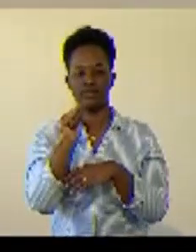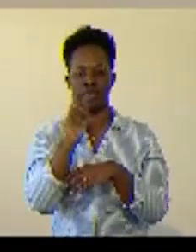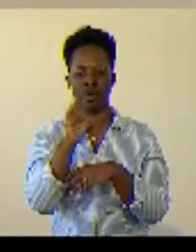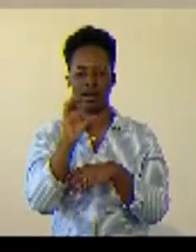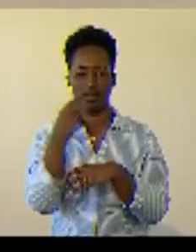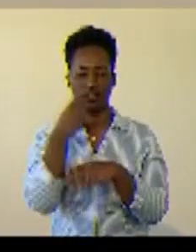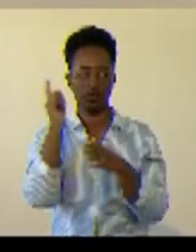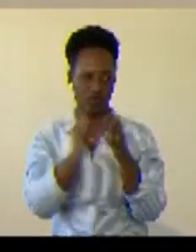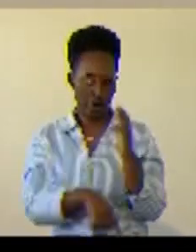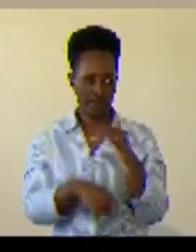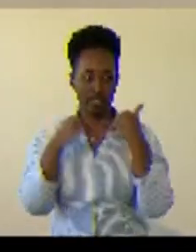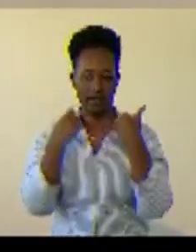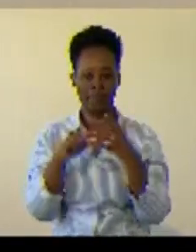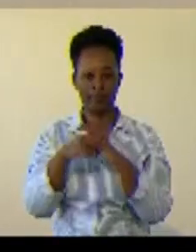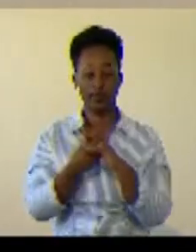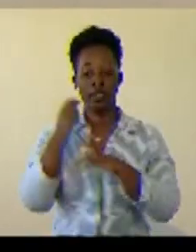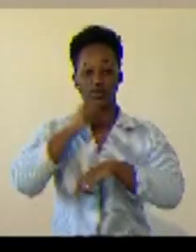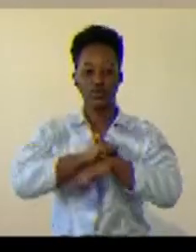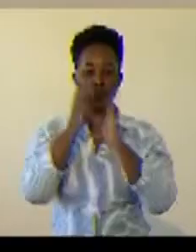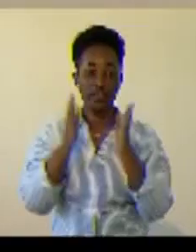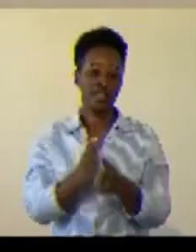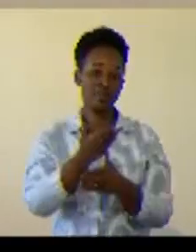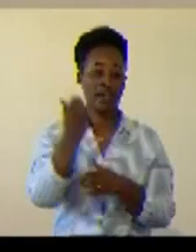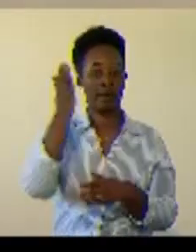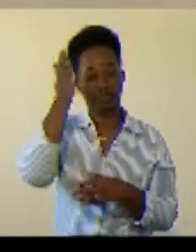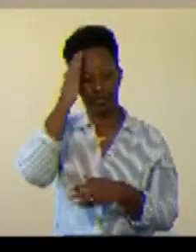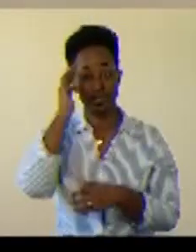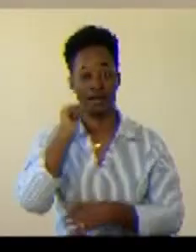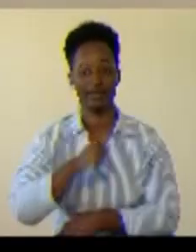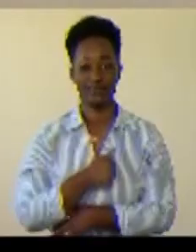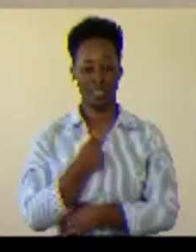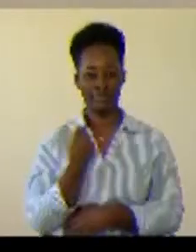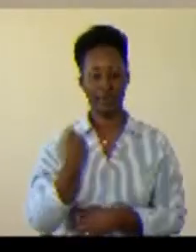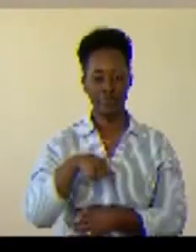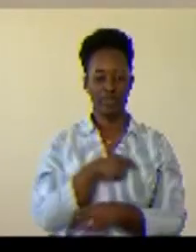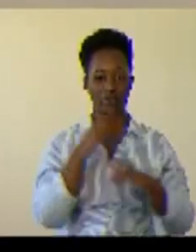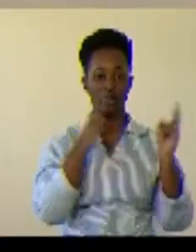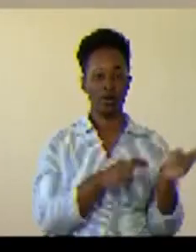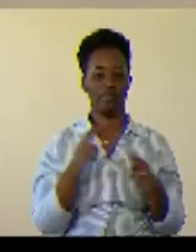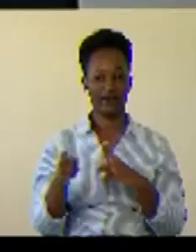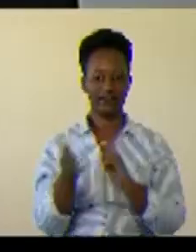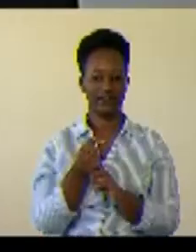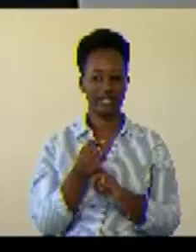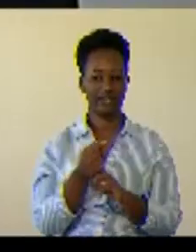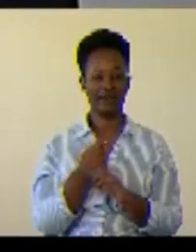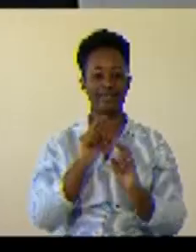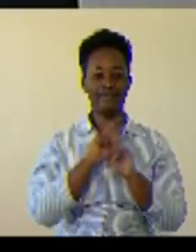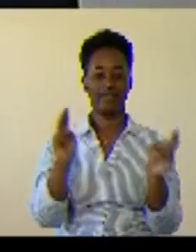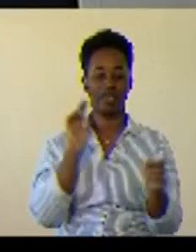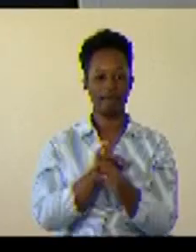introduction. Students, you know that as ourselves, we normally take very